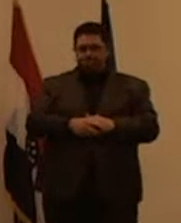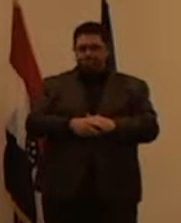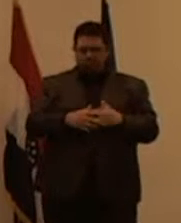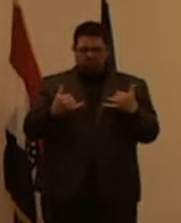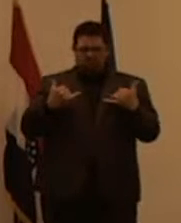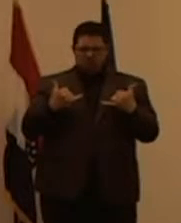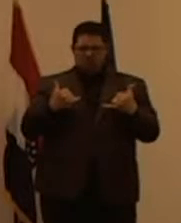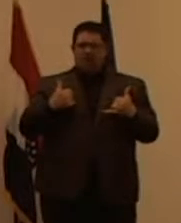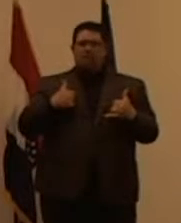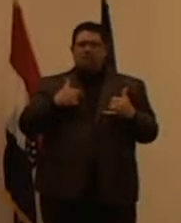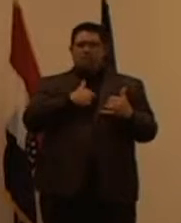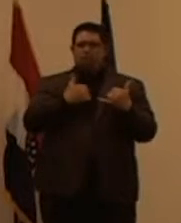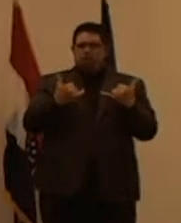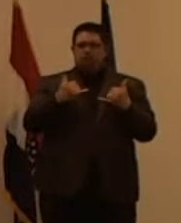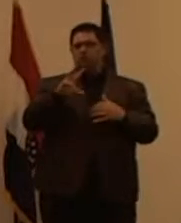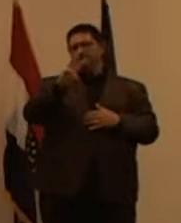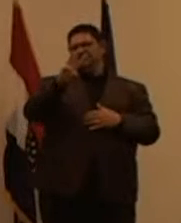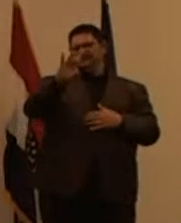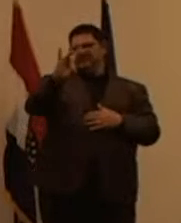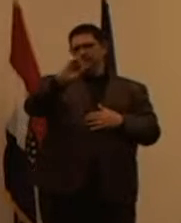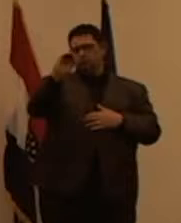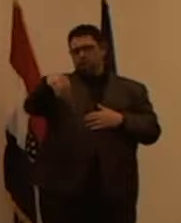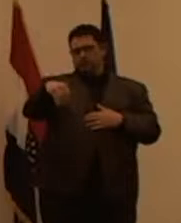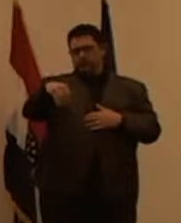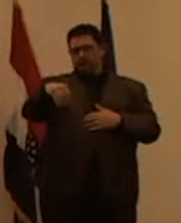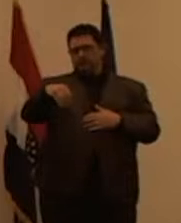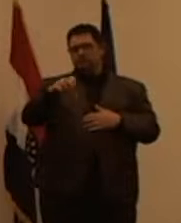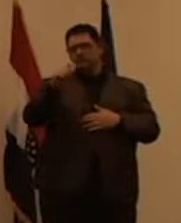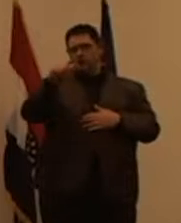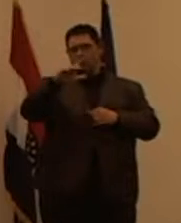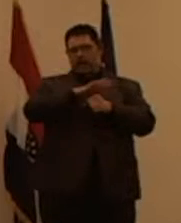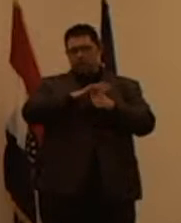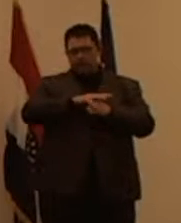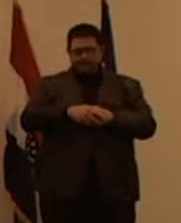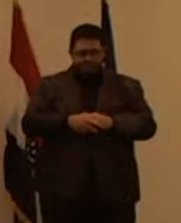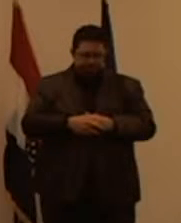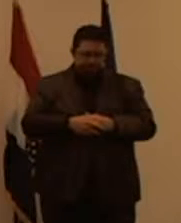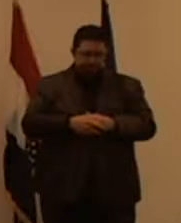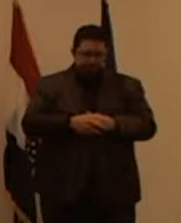at 68% of bed capacity in St. Louis County.